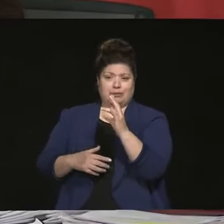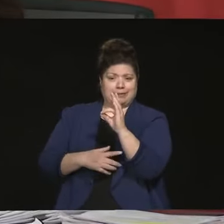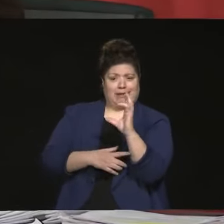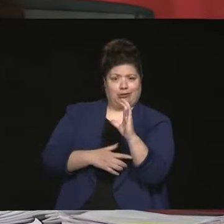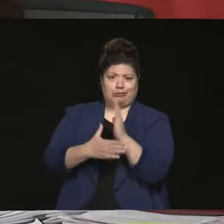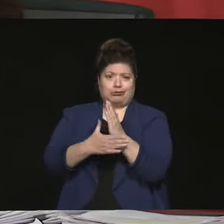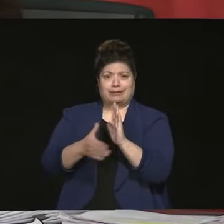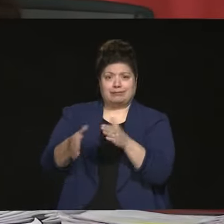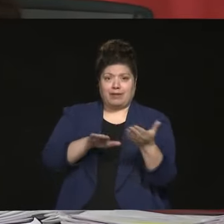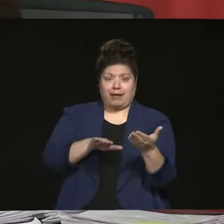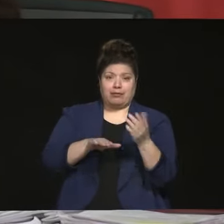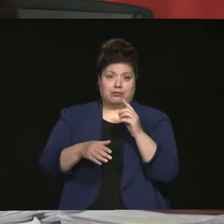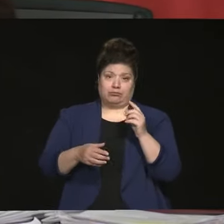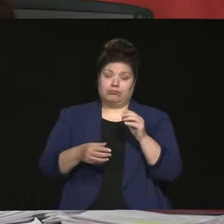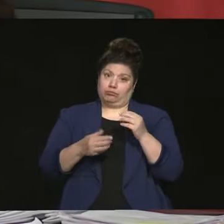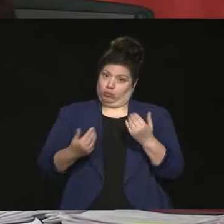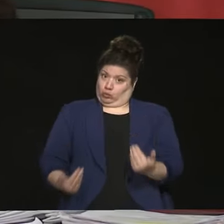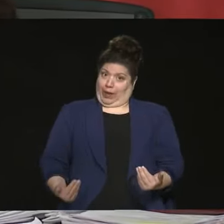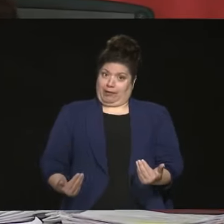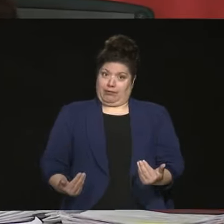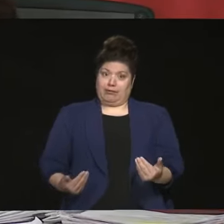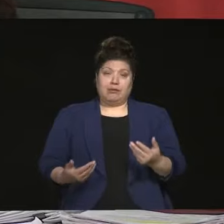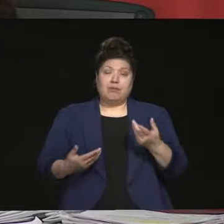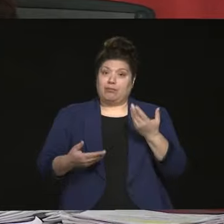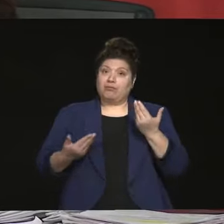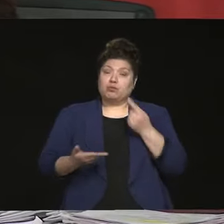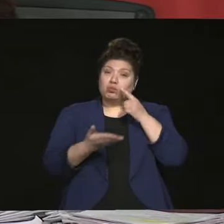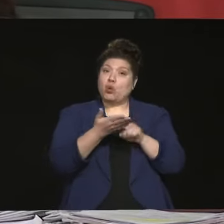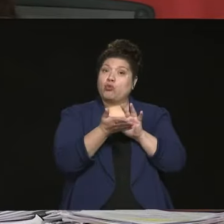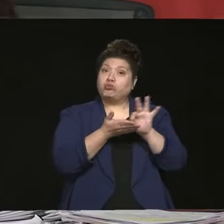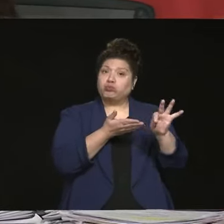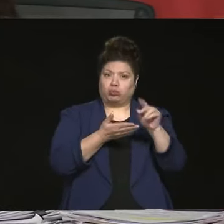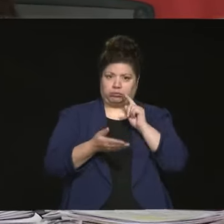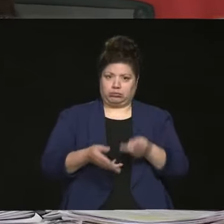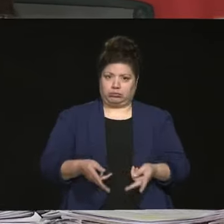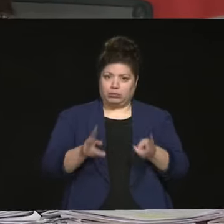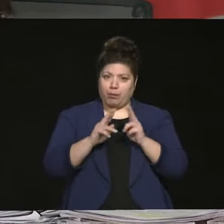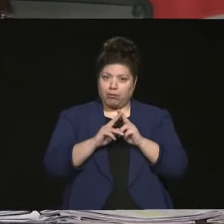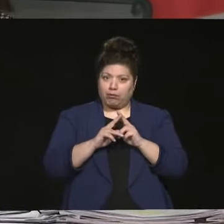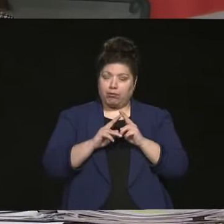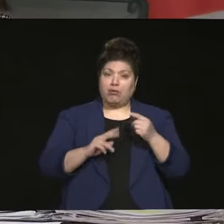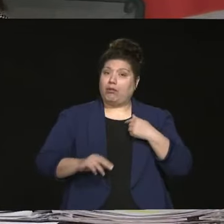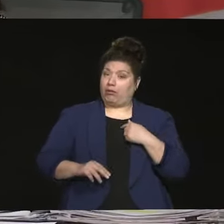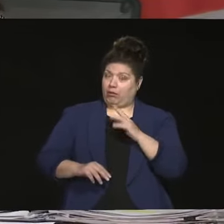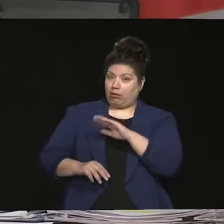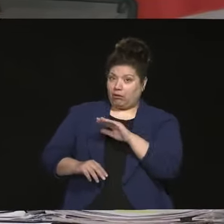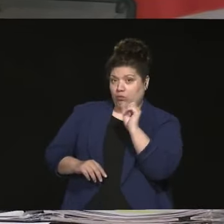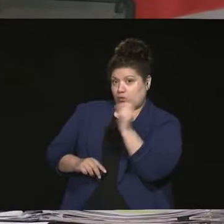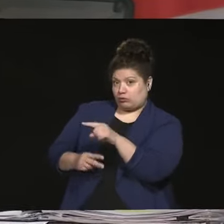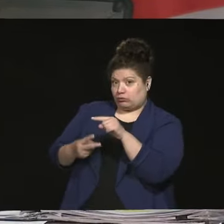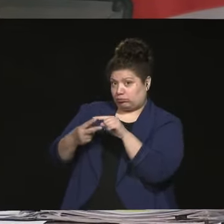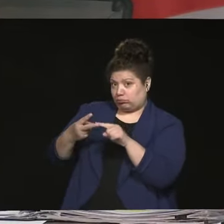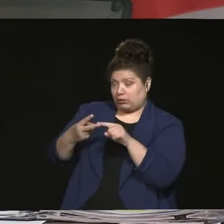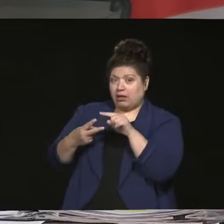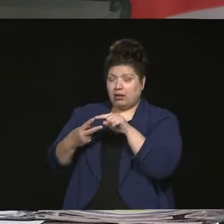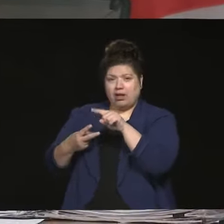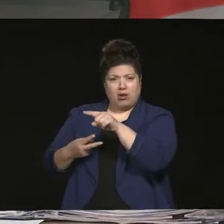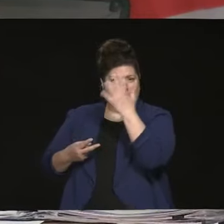now have about twice as much. So my question is twofold. A, how do you explain the discrepancy? And